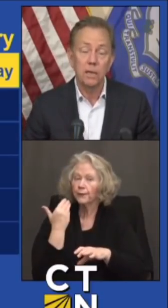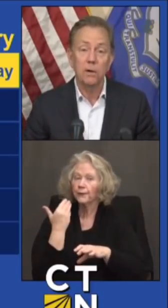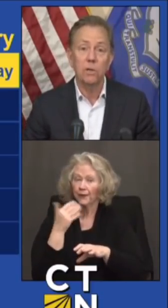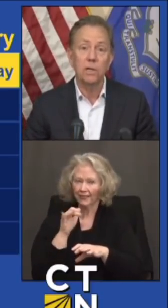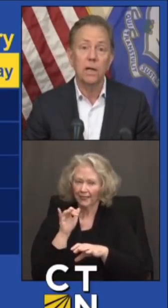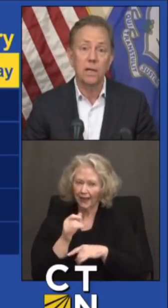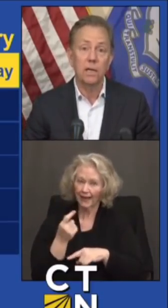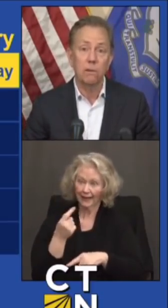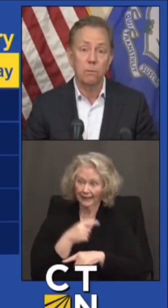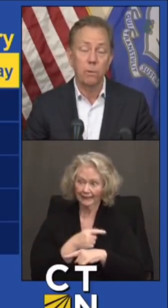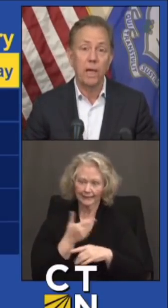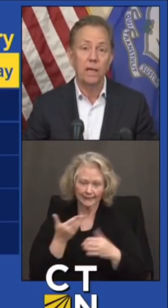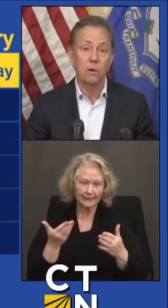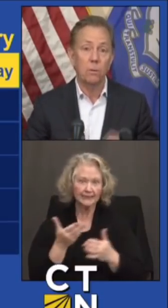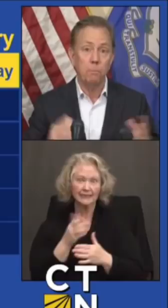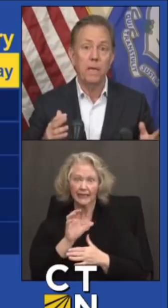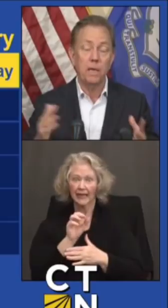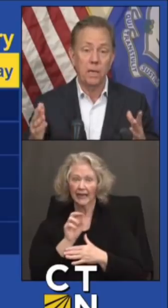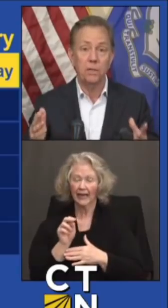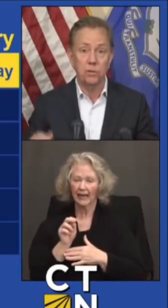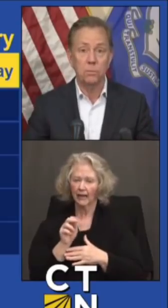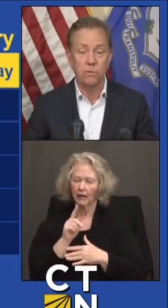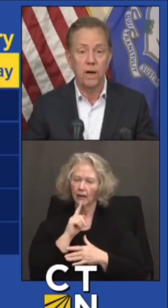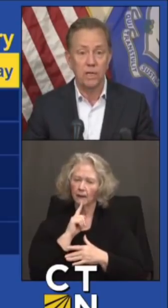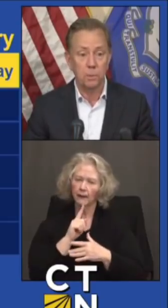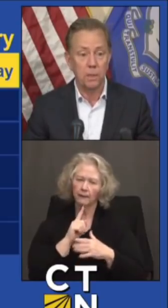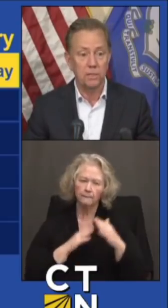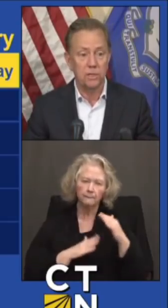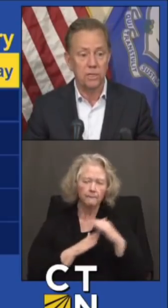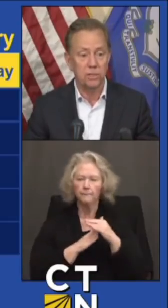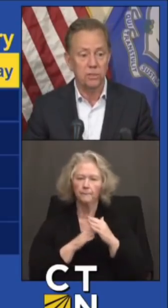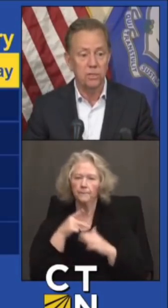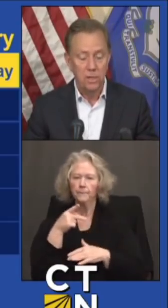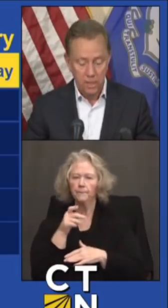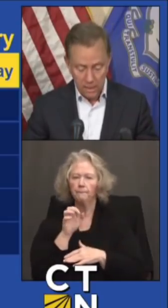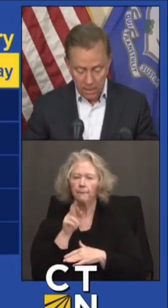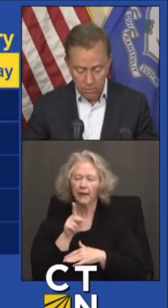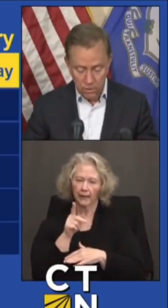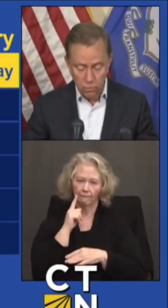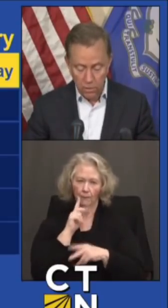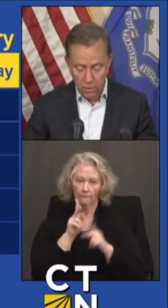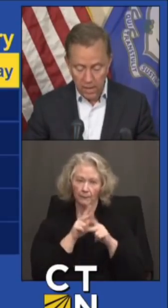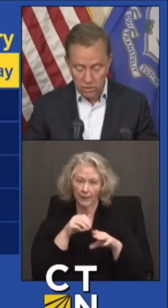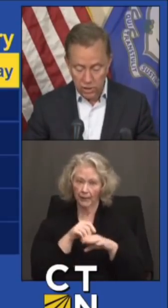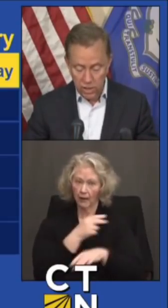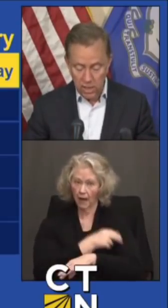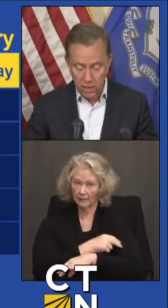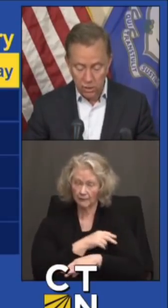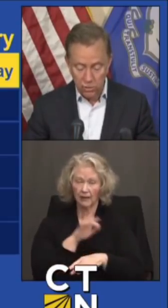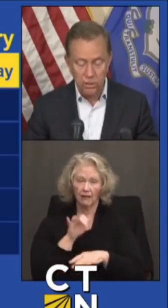day here in Connecticut we had our peak in terms of hospitalizations. That was